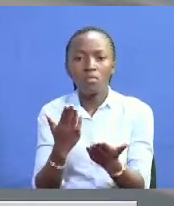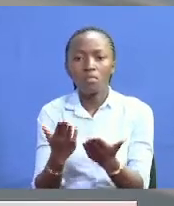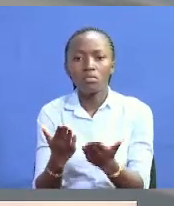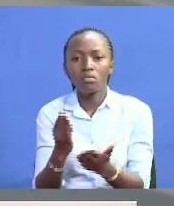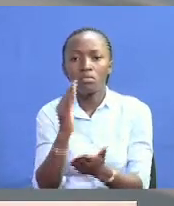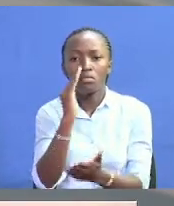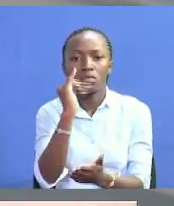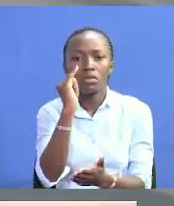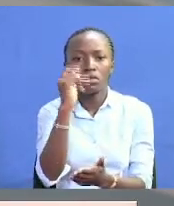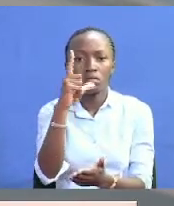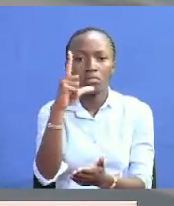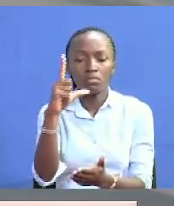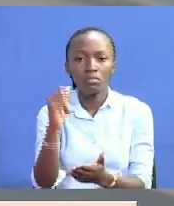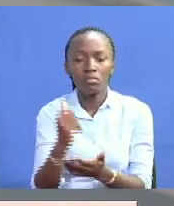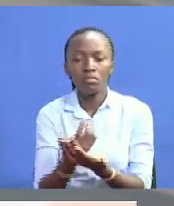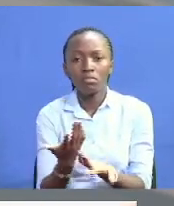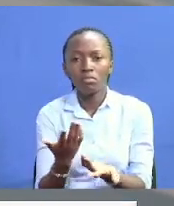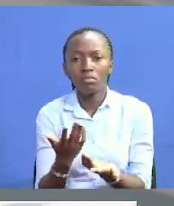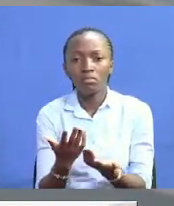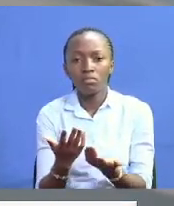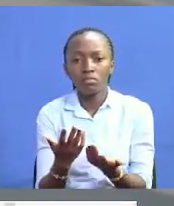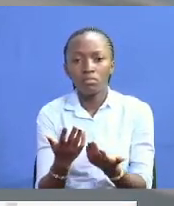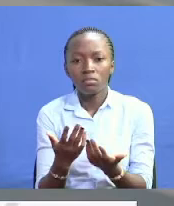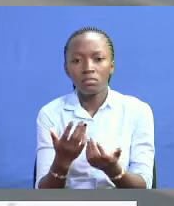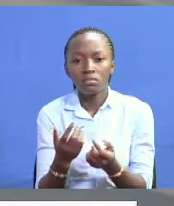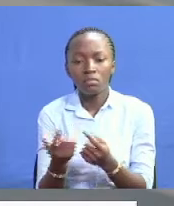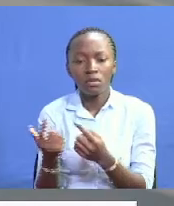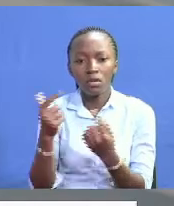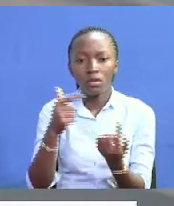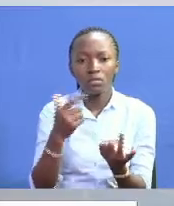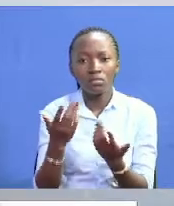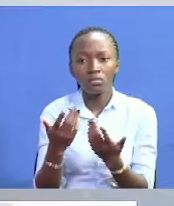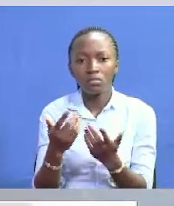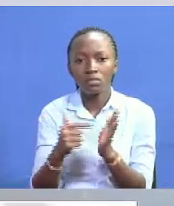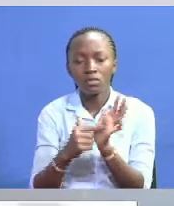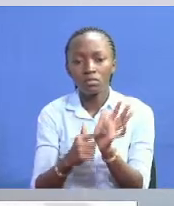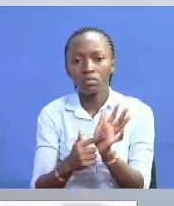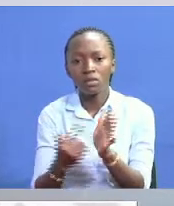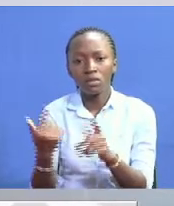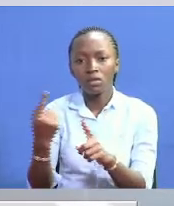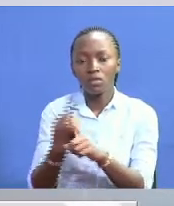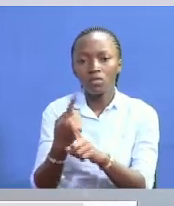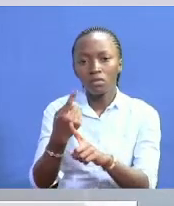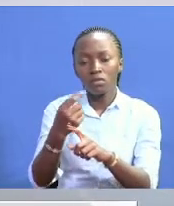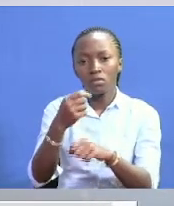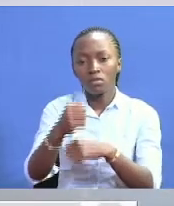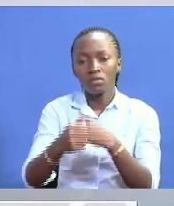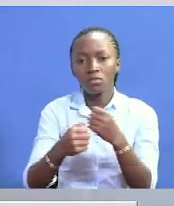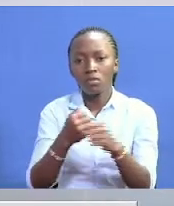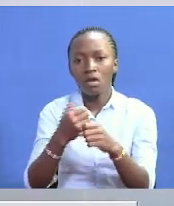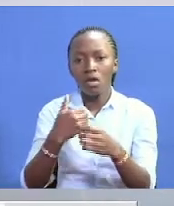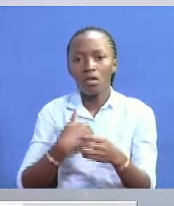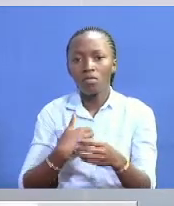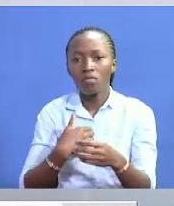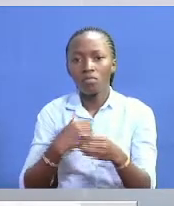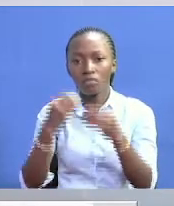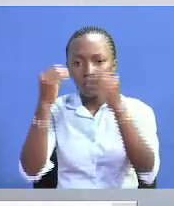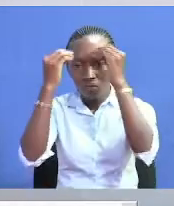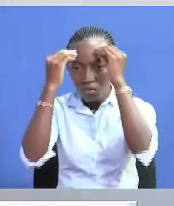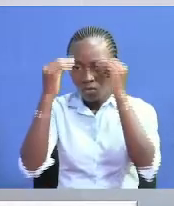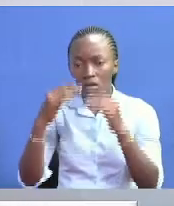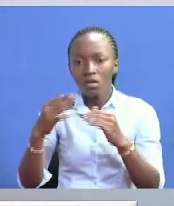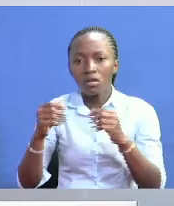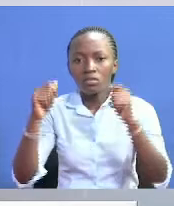previous years, we have had this student activism affecting the student fraternity in terms